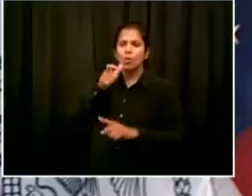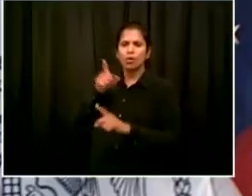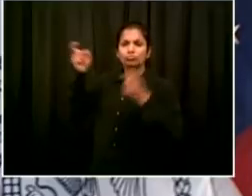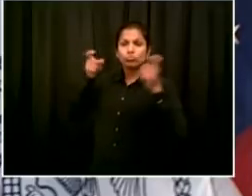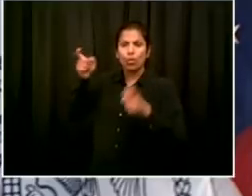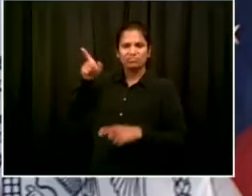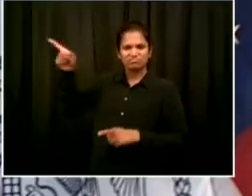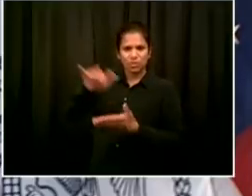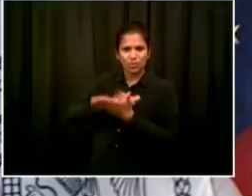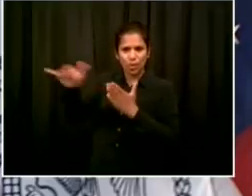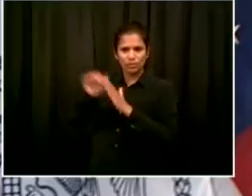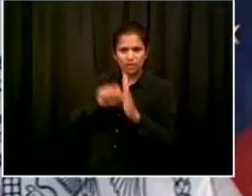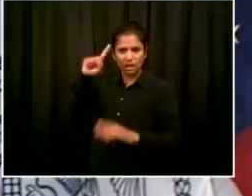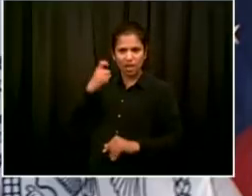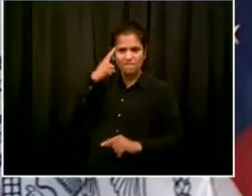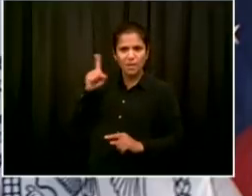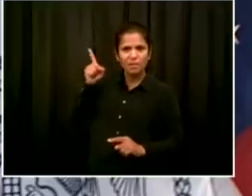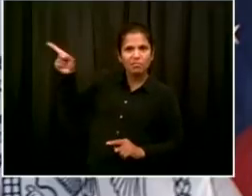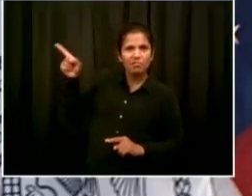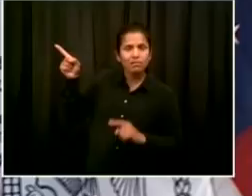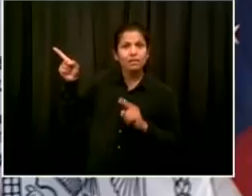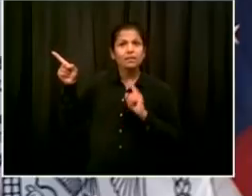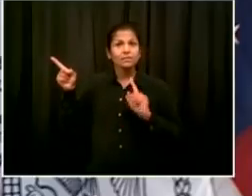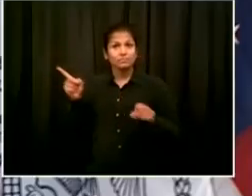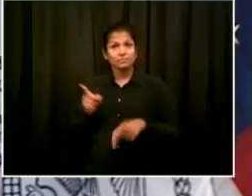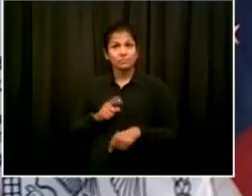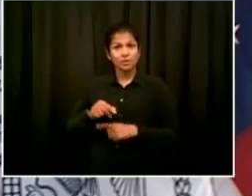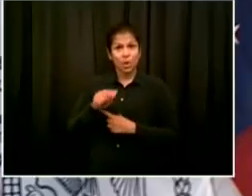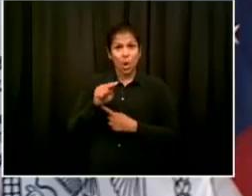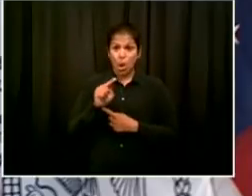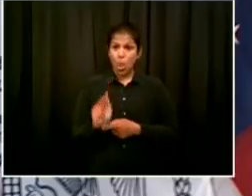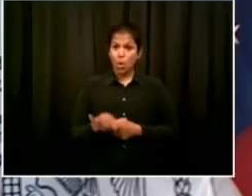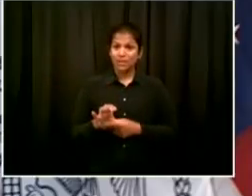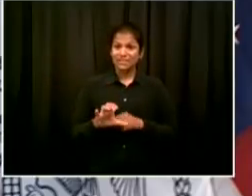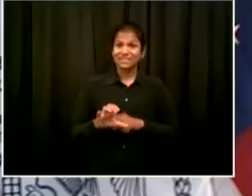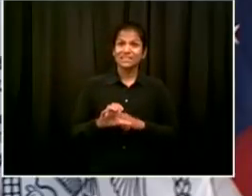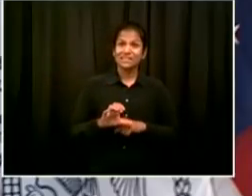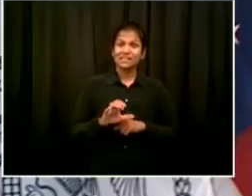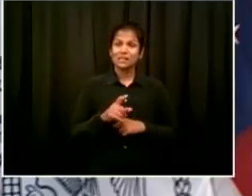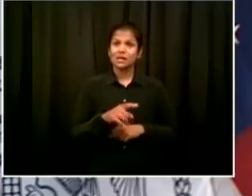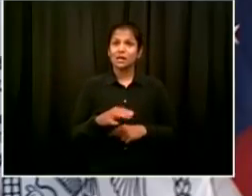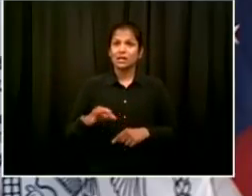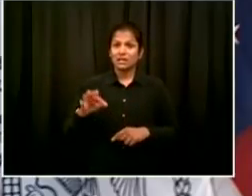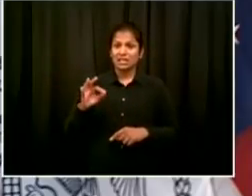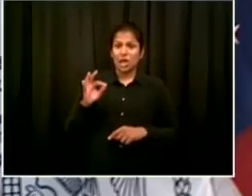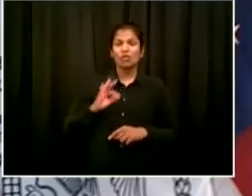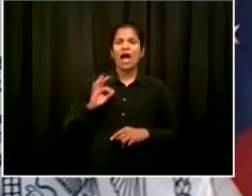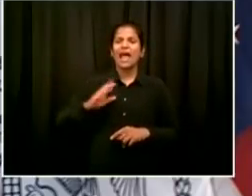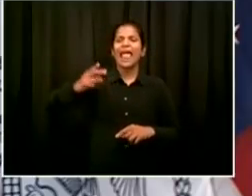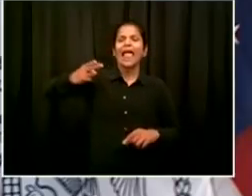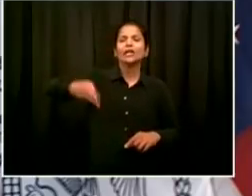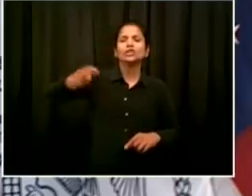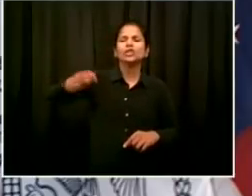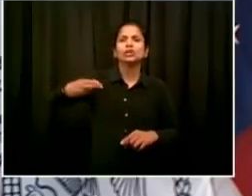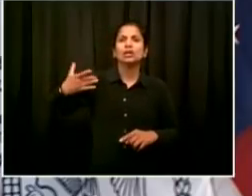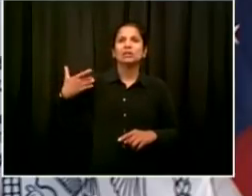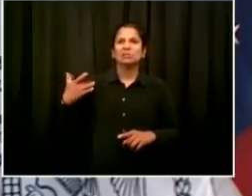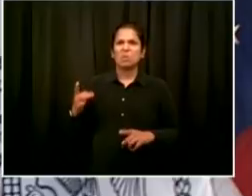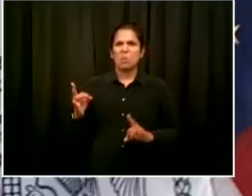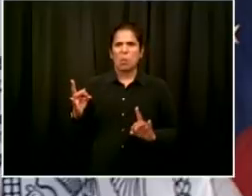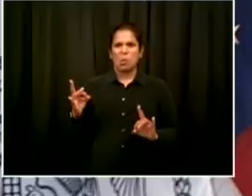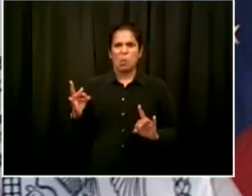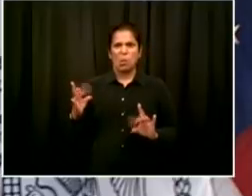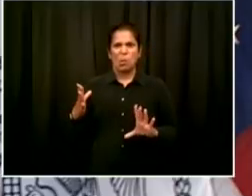authority and that the city's credit rating might take a negative hit, which would increase